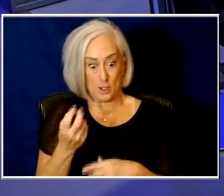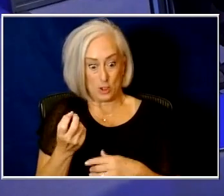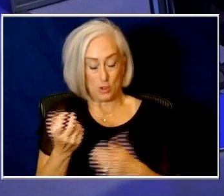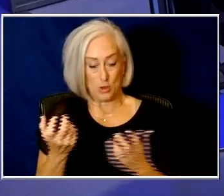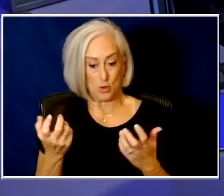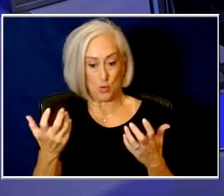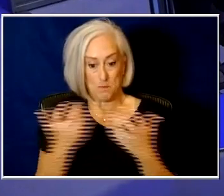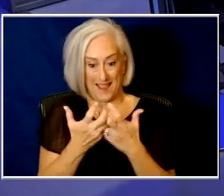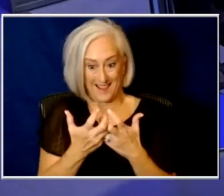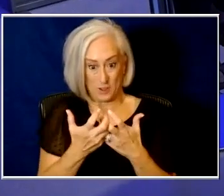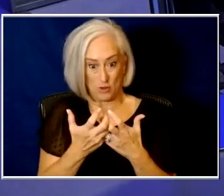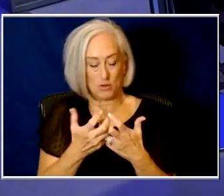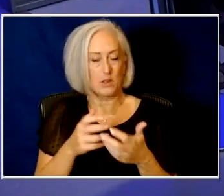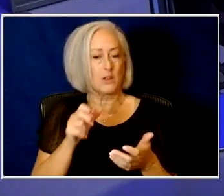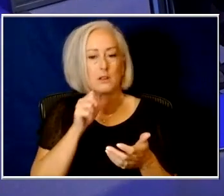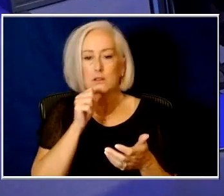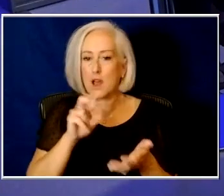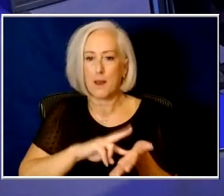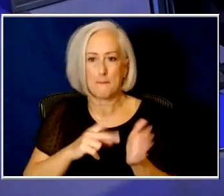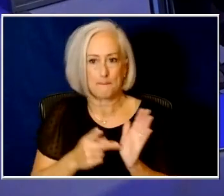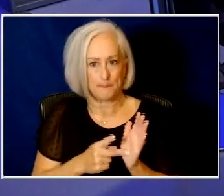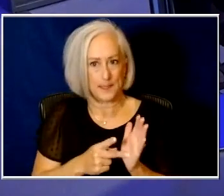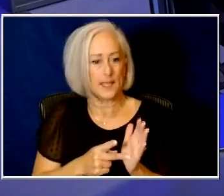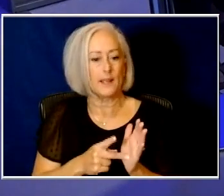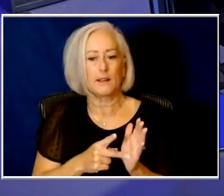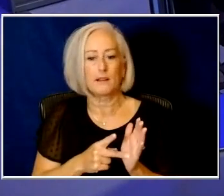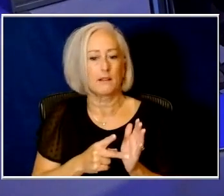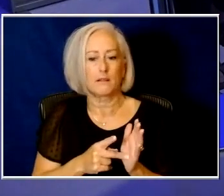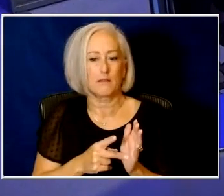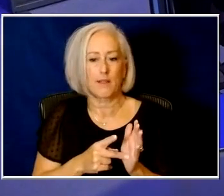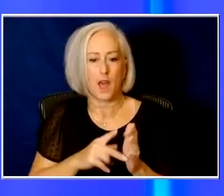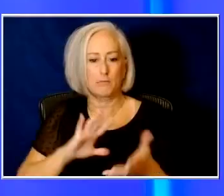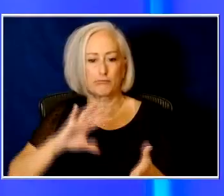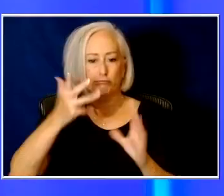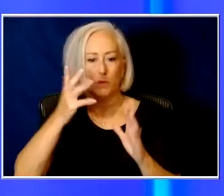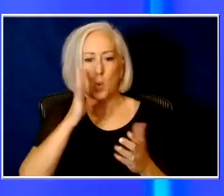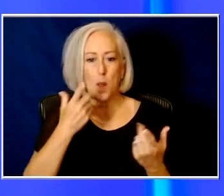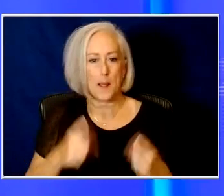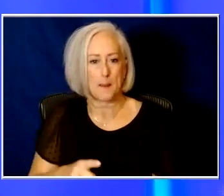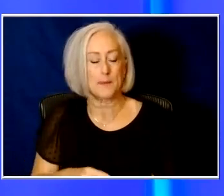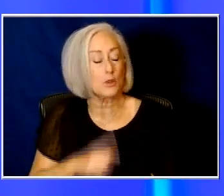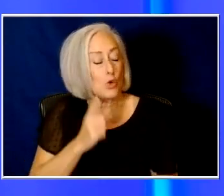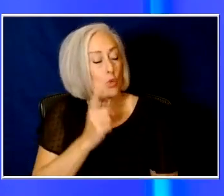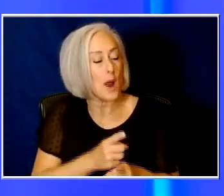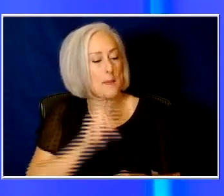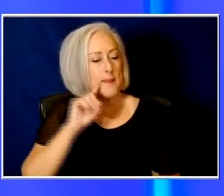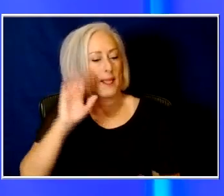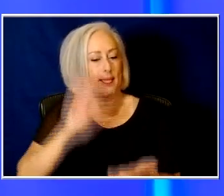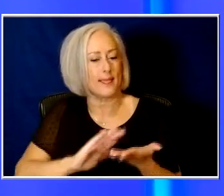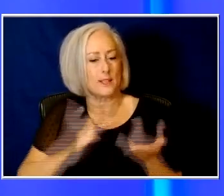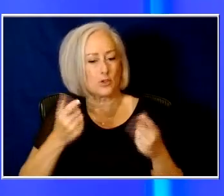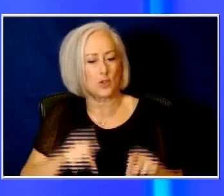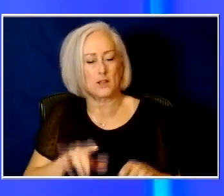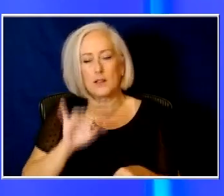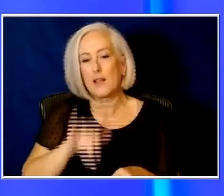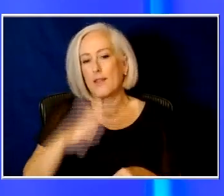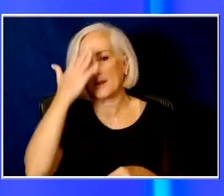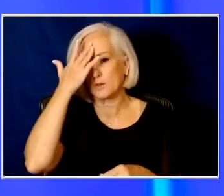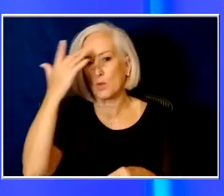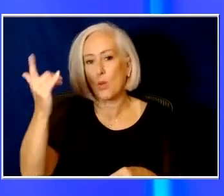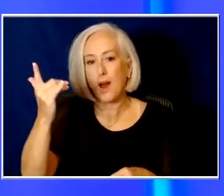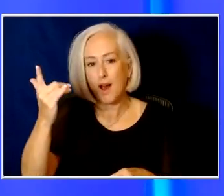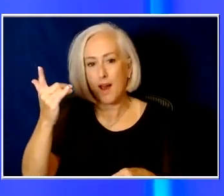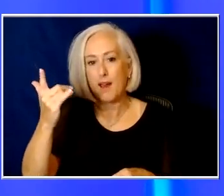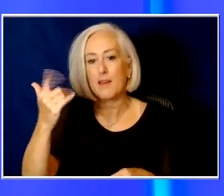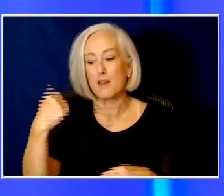but you have decreased chances. Yeah. So that is why, over the last many decades, transplant